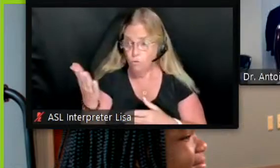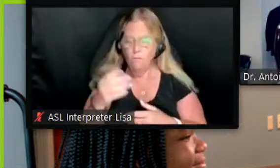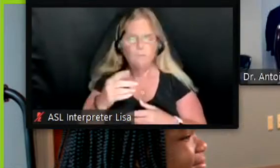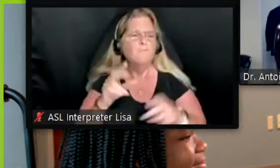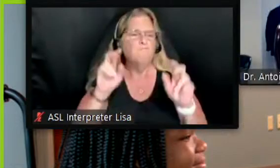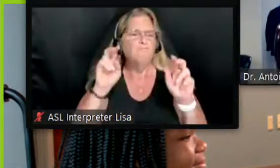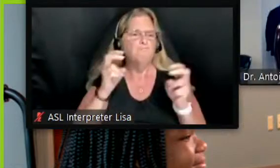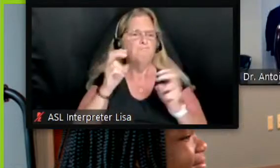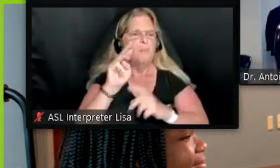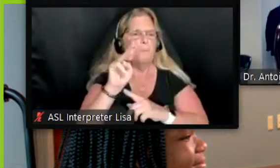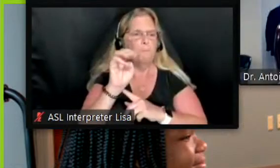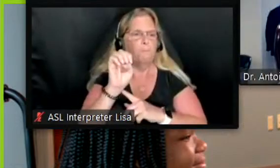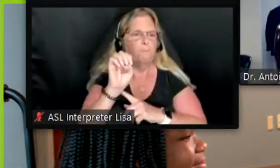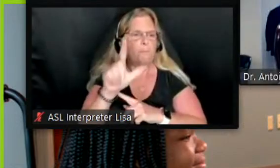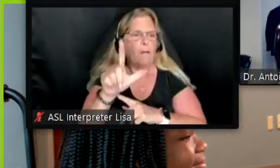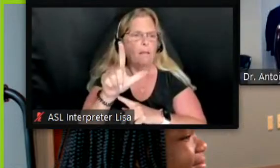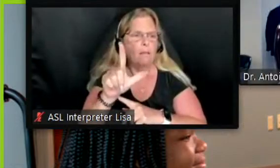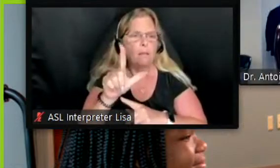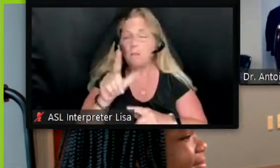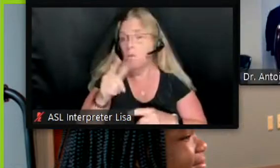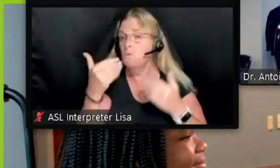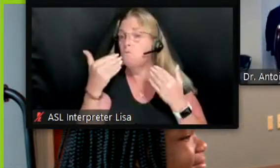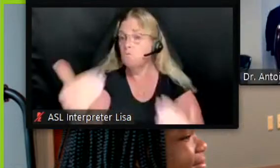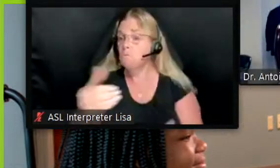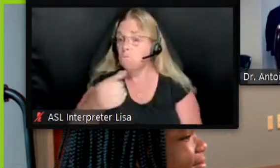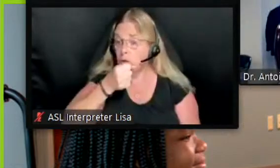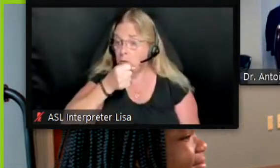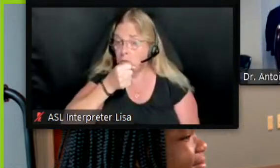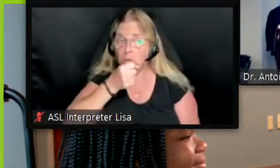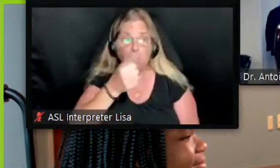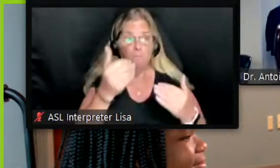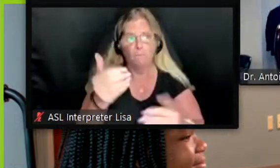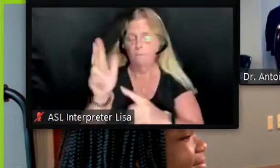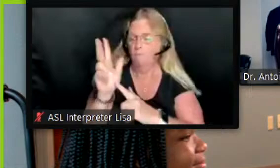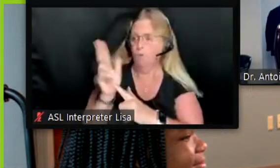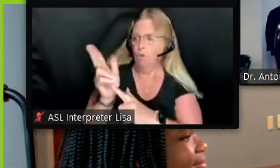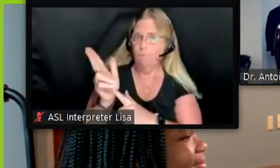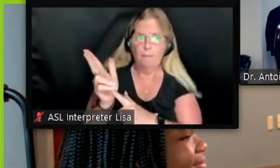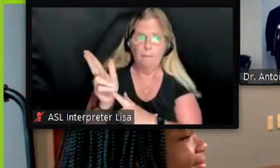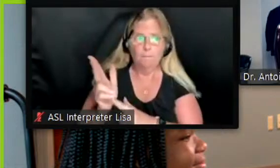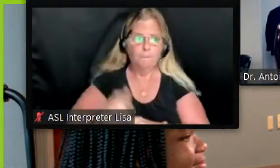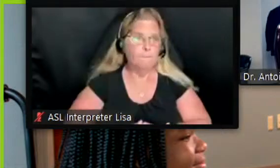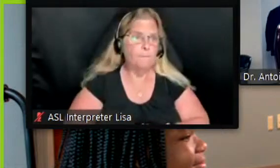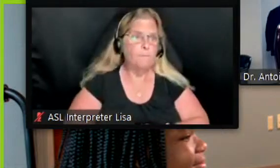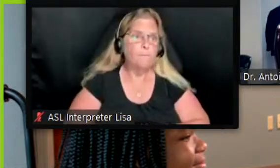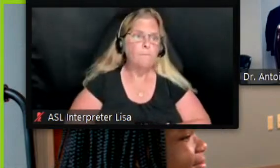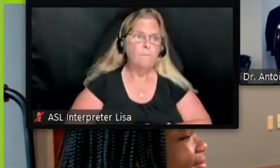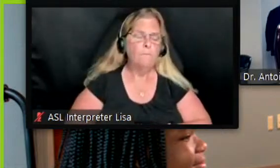Are you there? You can unmic, and you have 3 minutes.